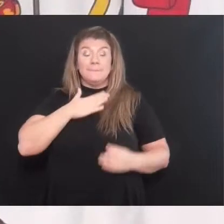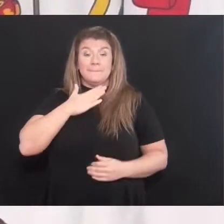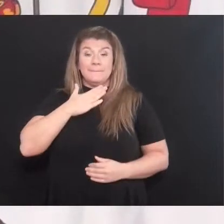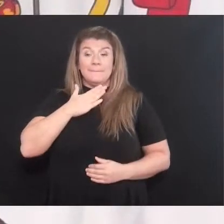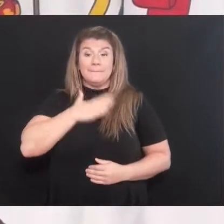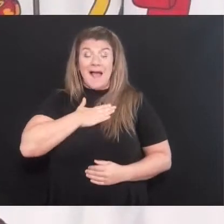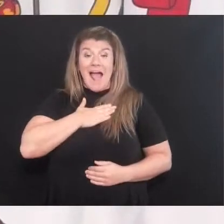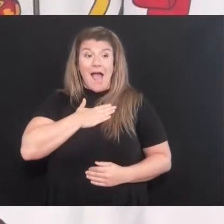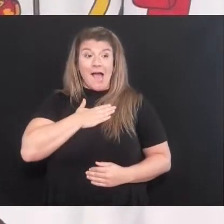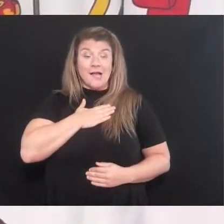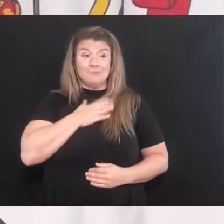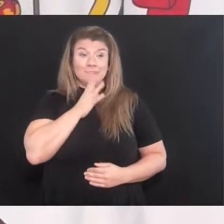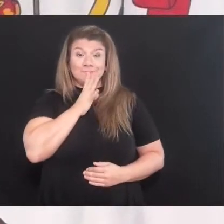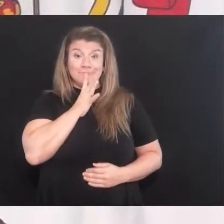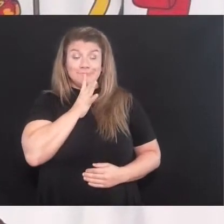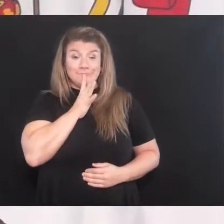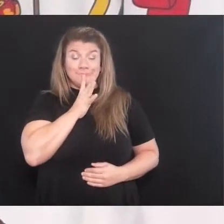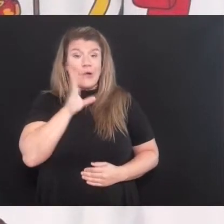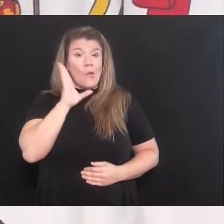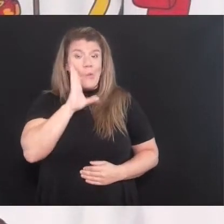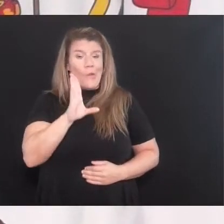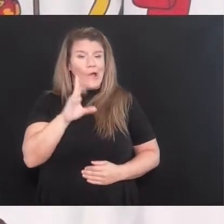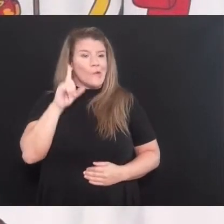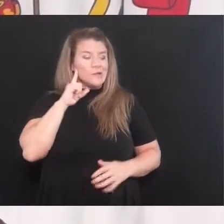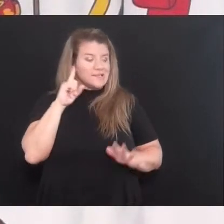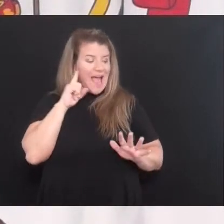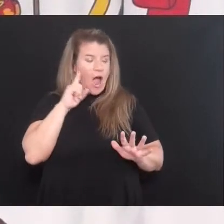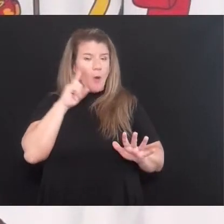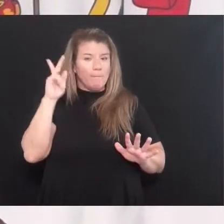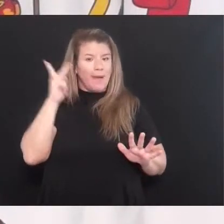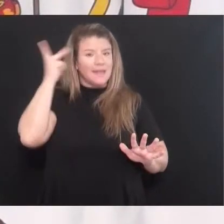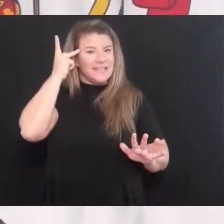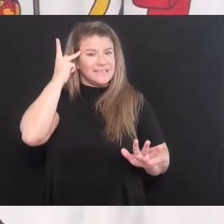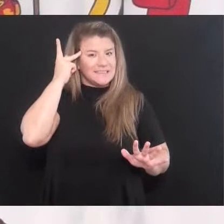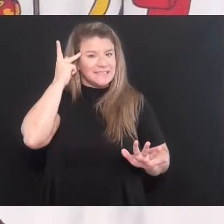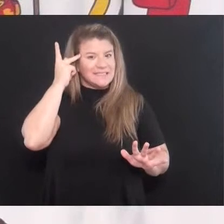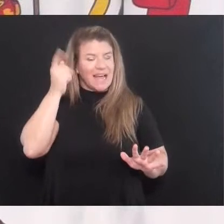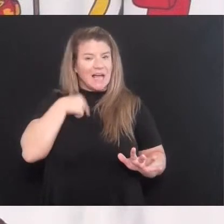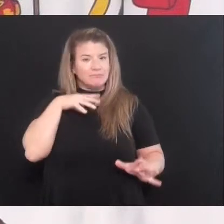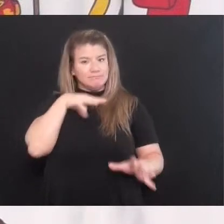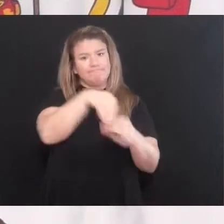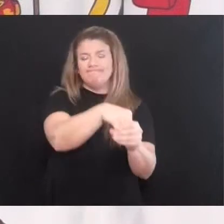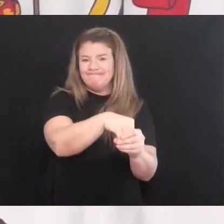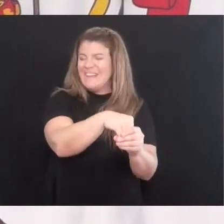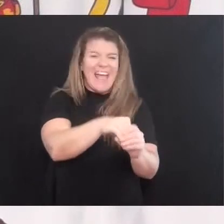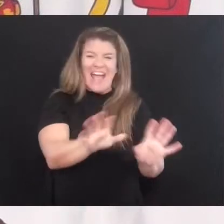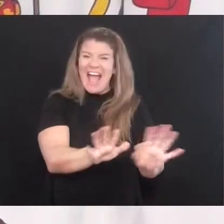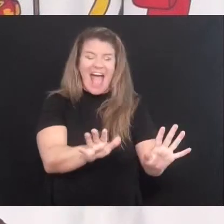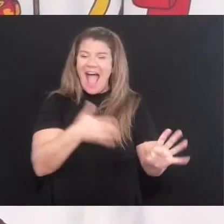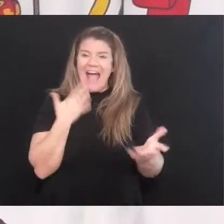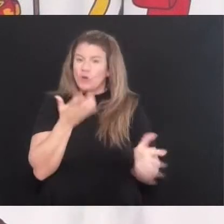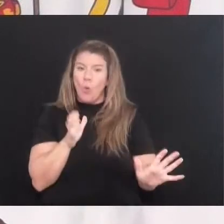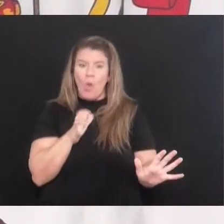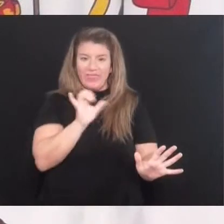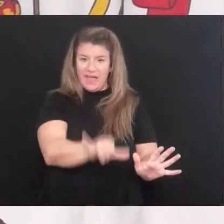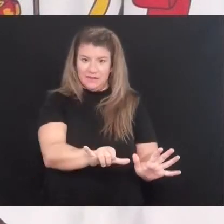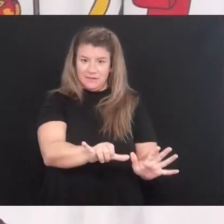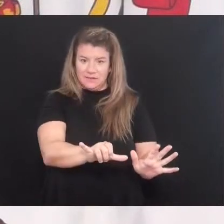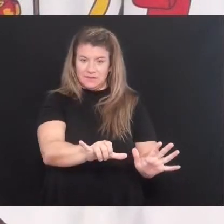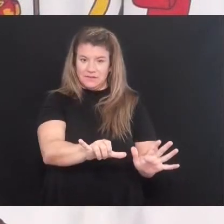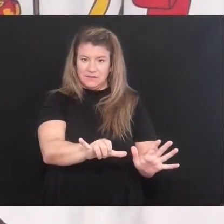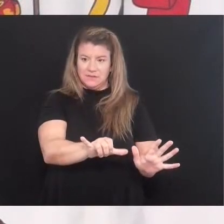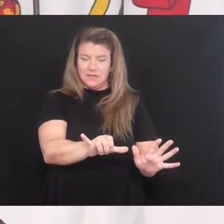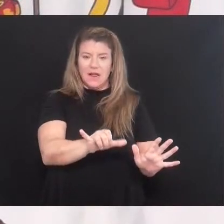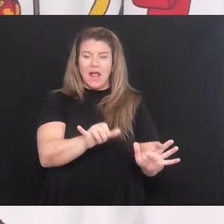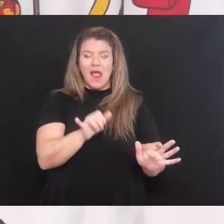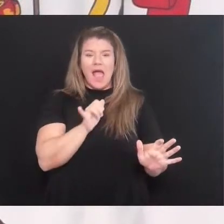a politician or sound like and I don't really like that, or sound like a politician that, you know, that